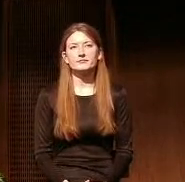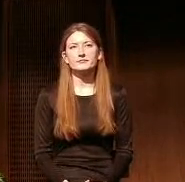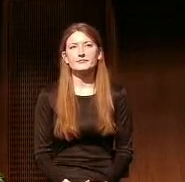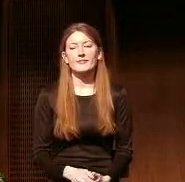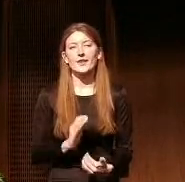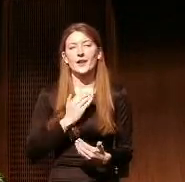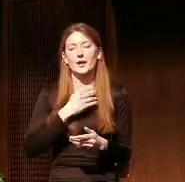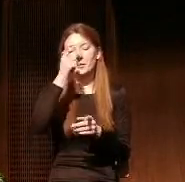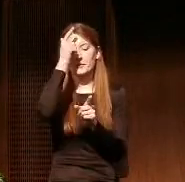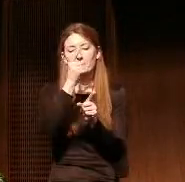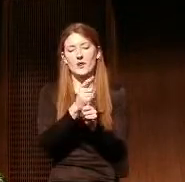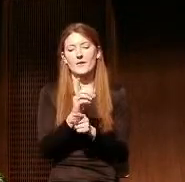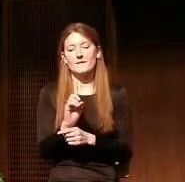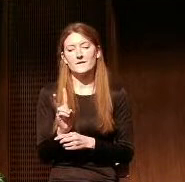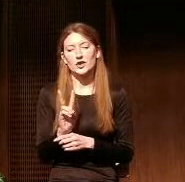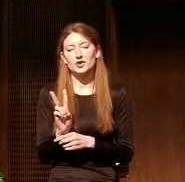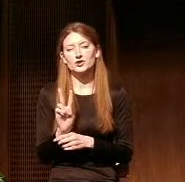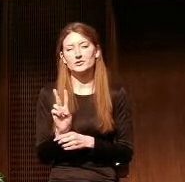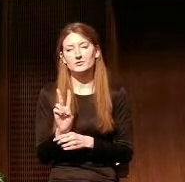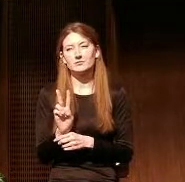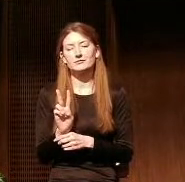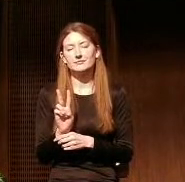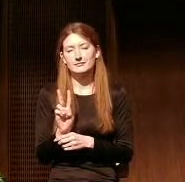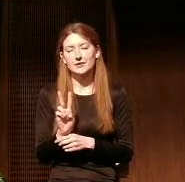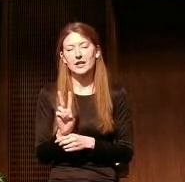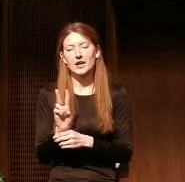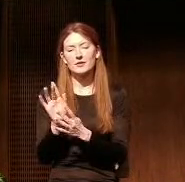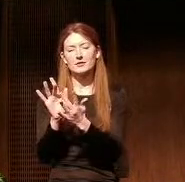Our brother Virgil touched a lot of lives.